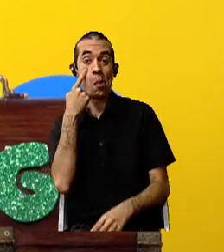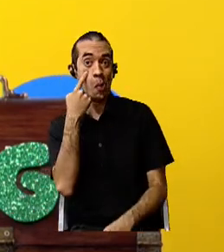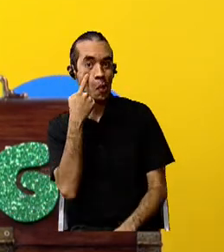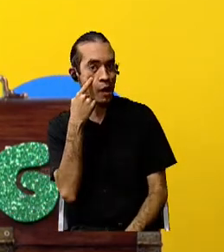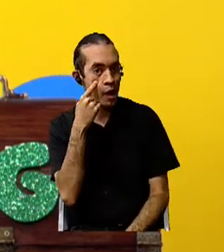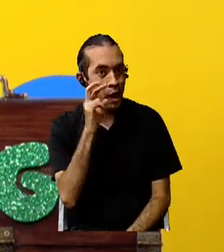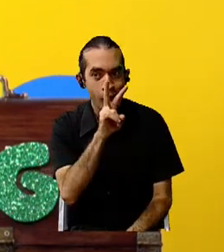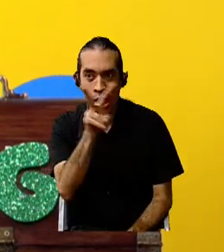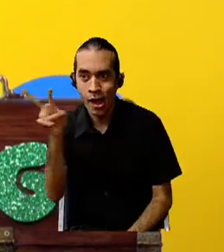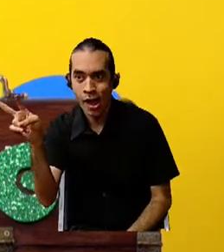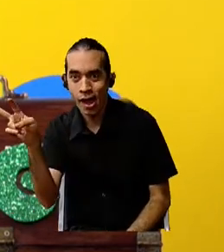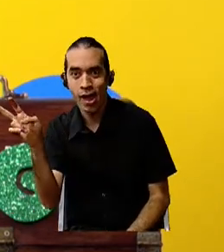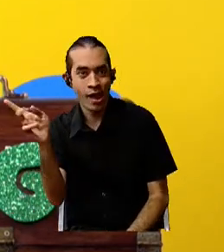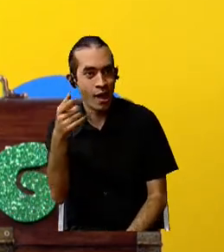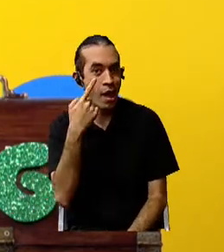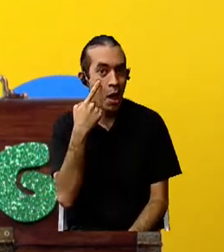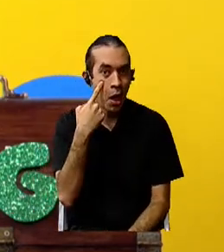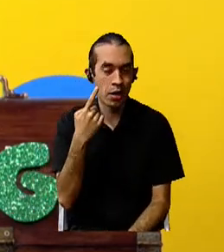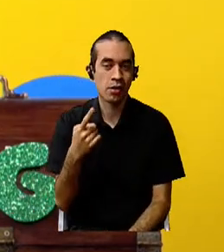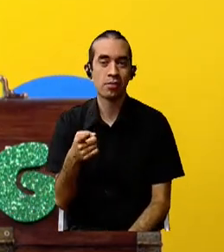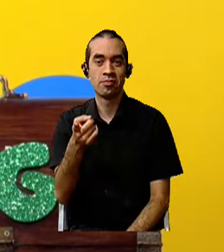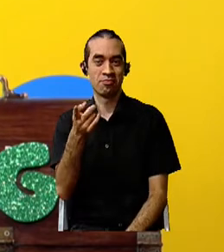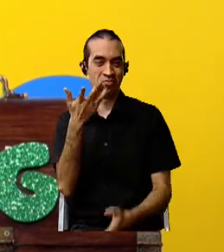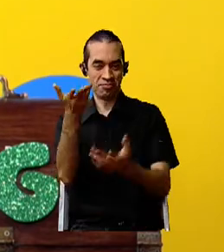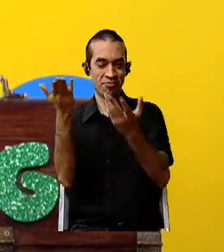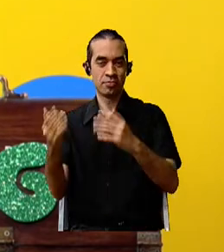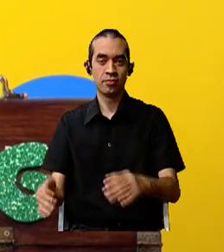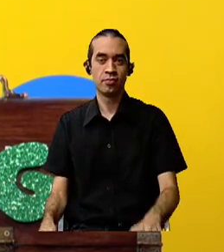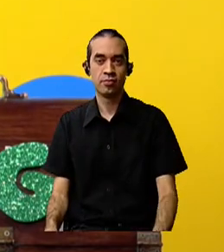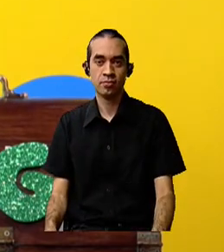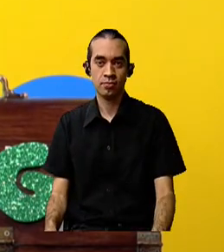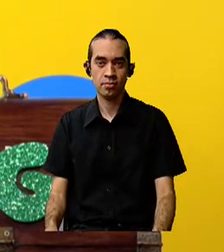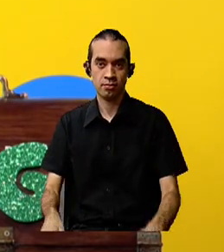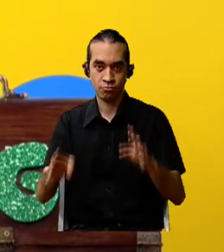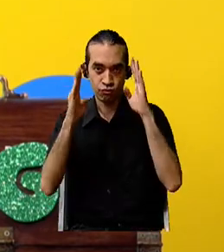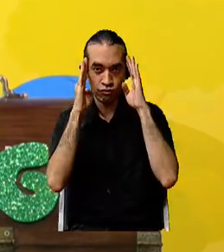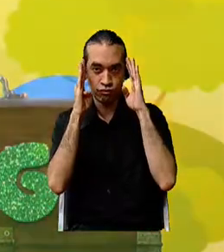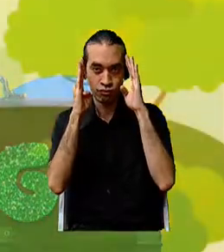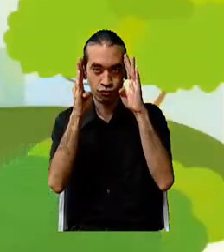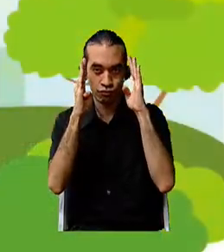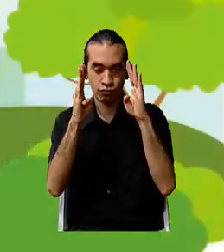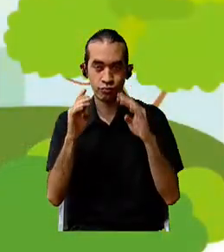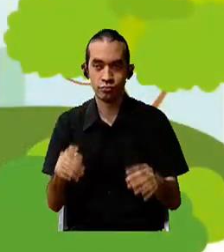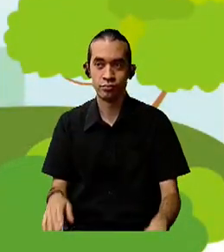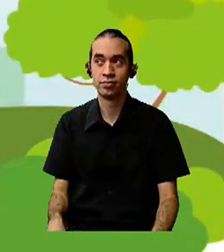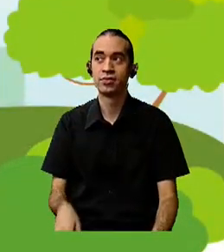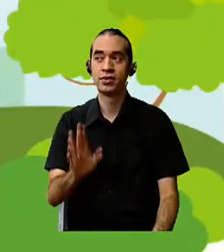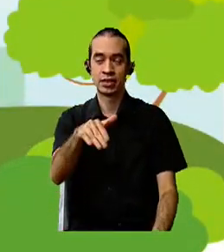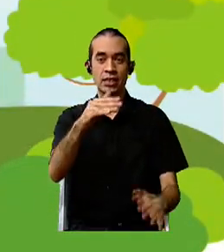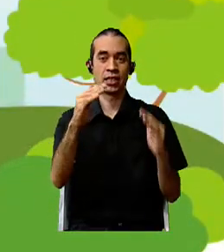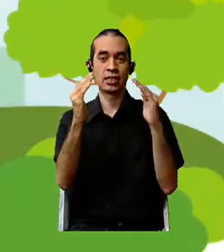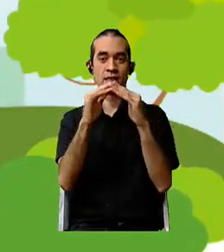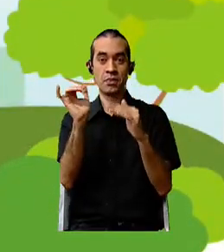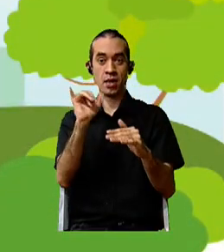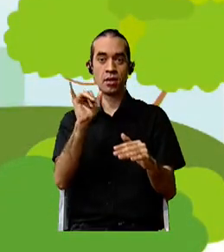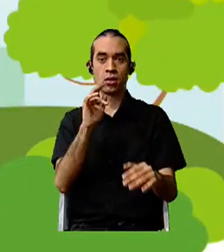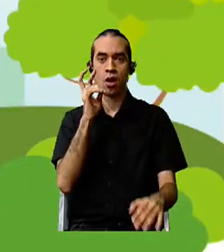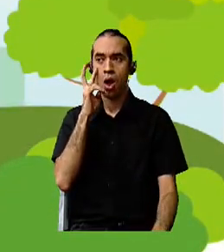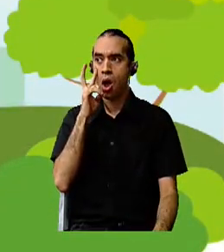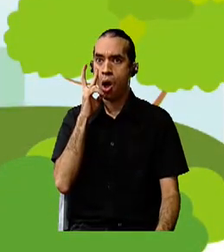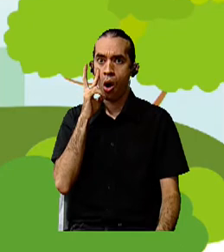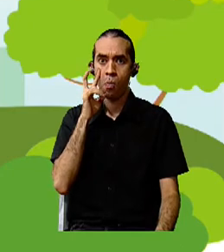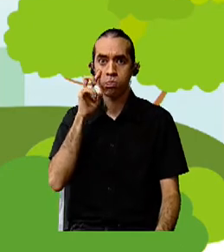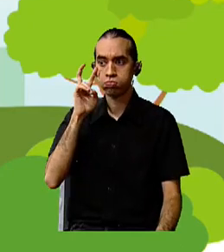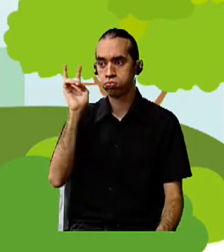look. Let's see those animals. Look, Chuli, pay close attention, and you at home too.